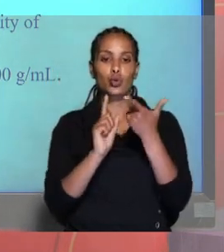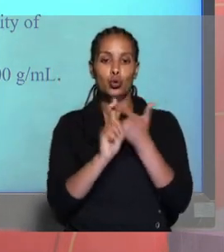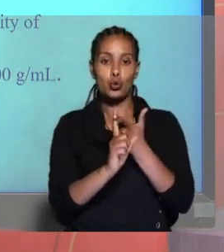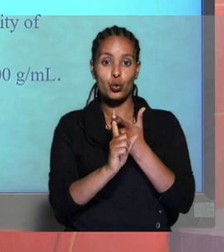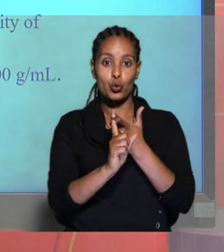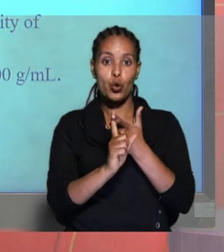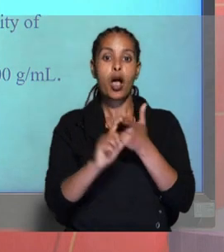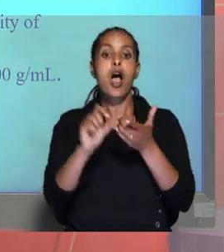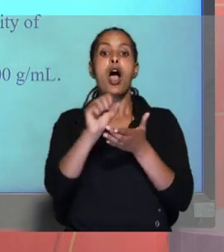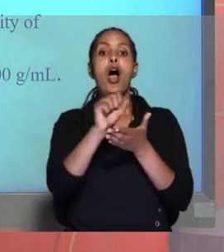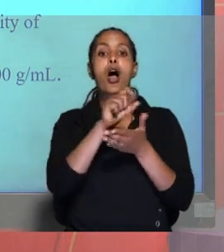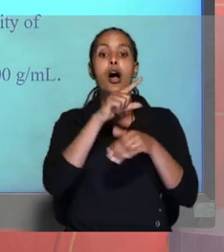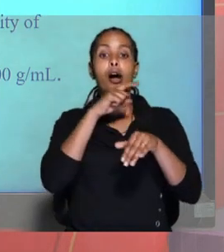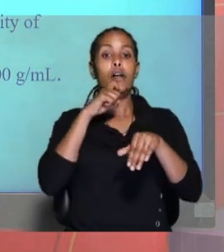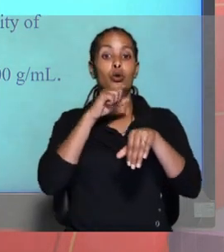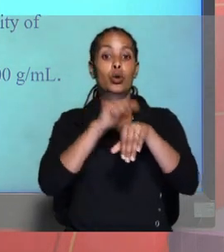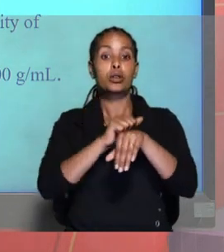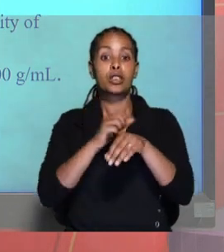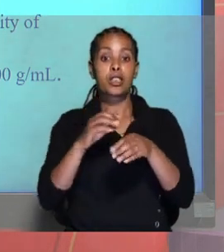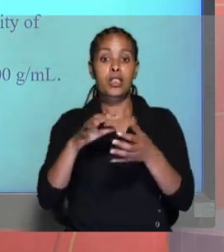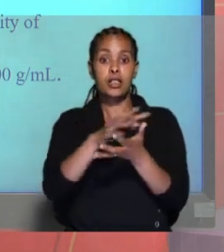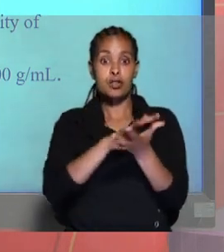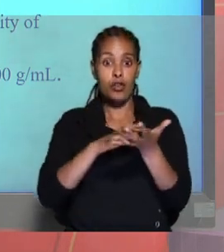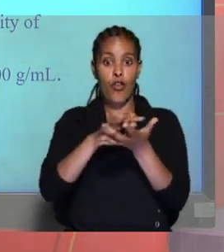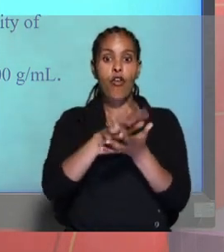A solution is made by dissolving